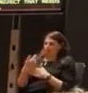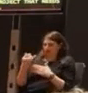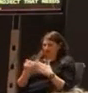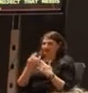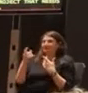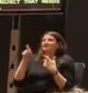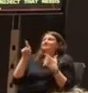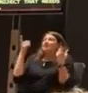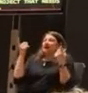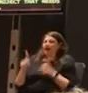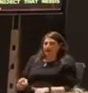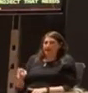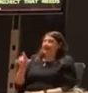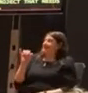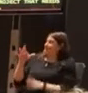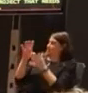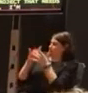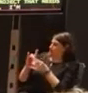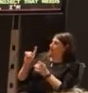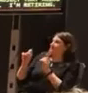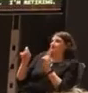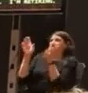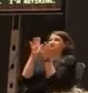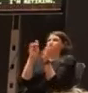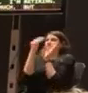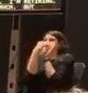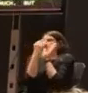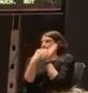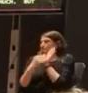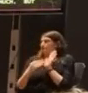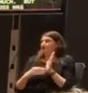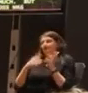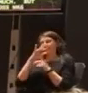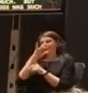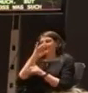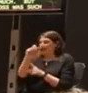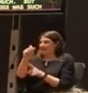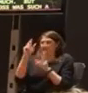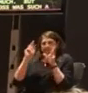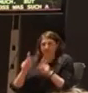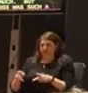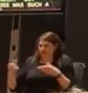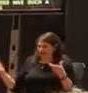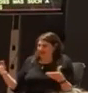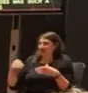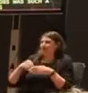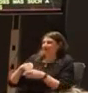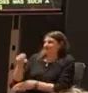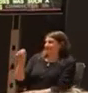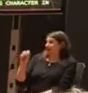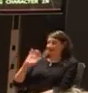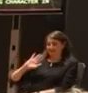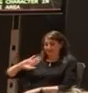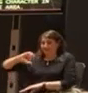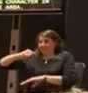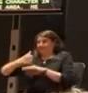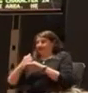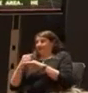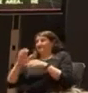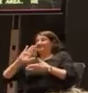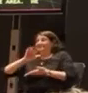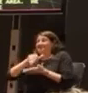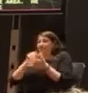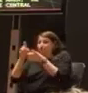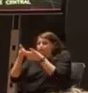much, but William Gross was such a fascinating character in the Seattle area. He founded the Central